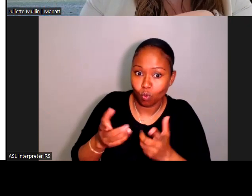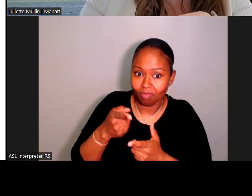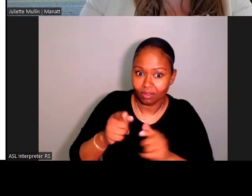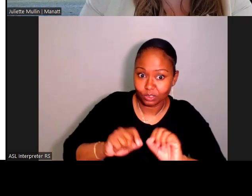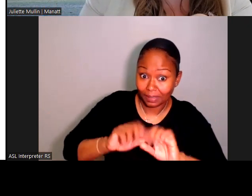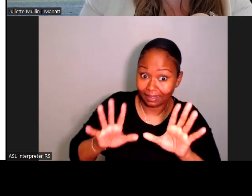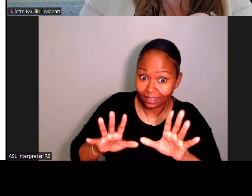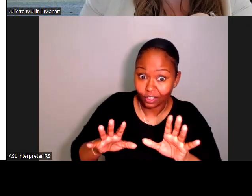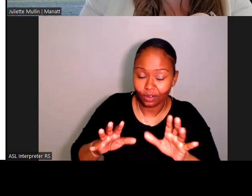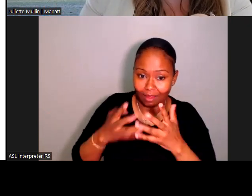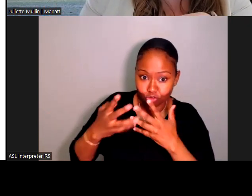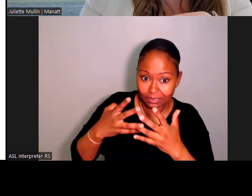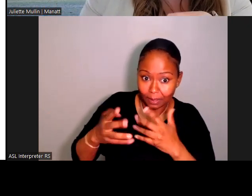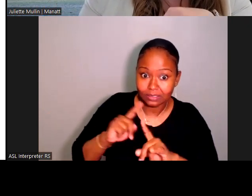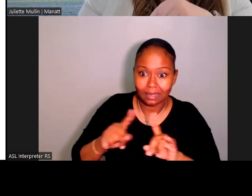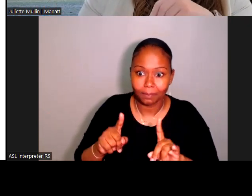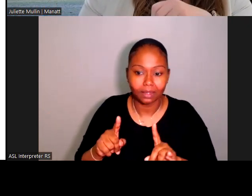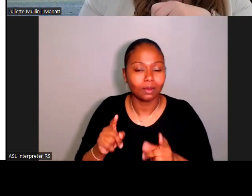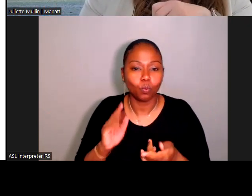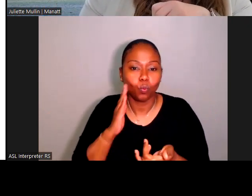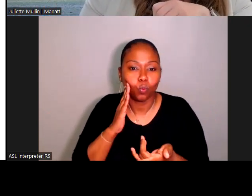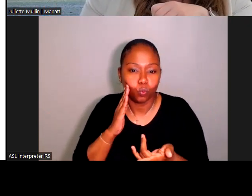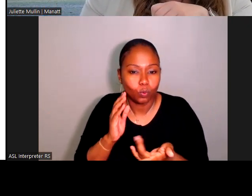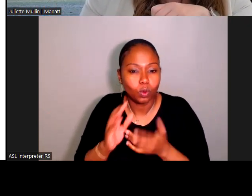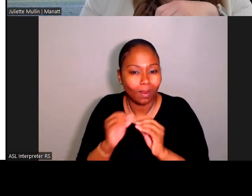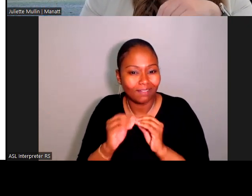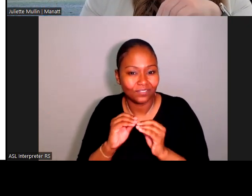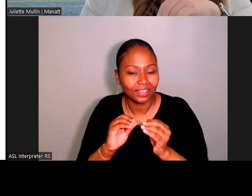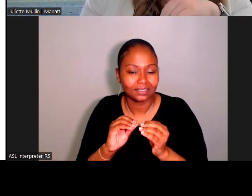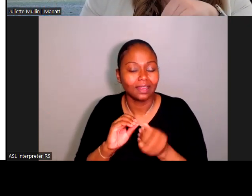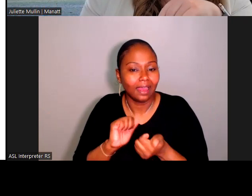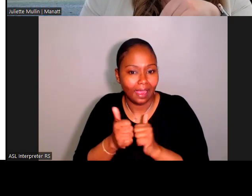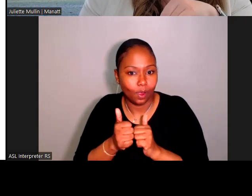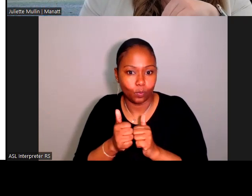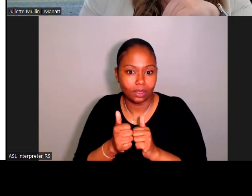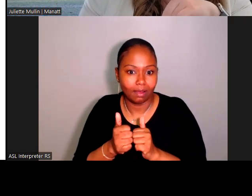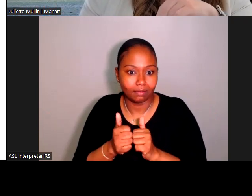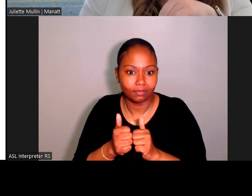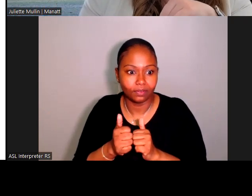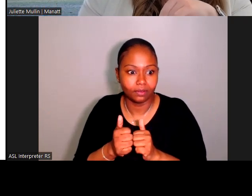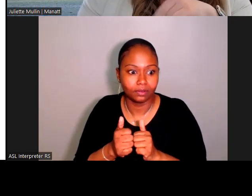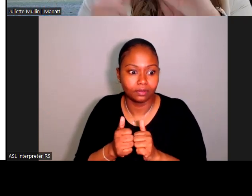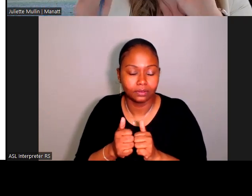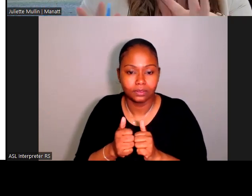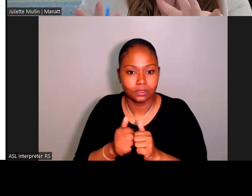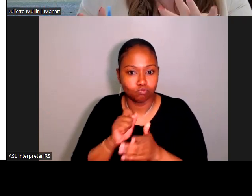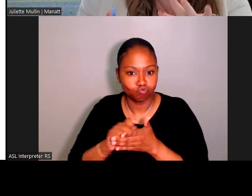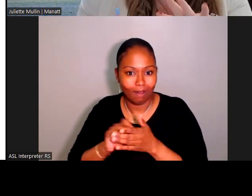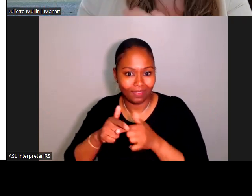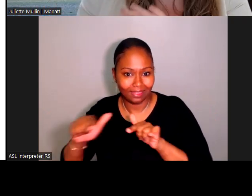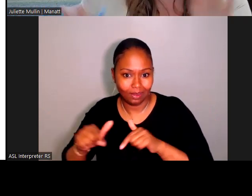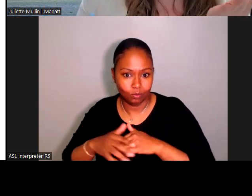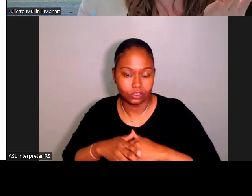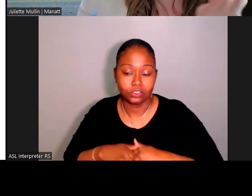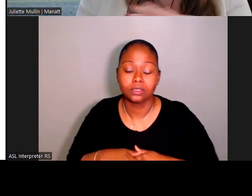what the right way to frame that is. That last requirement, and being clear there. And then I'll also note